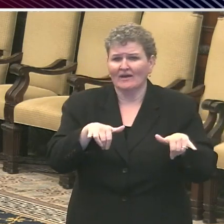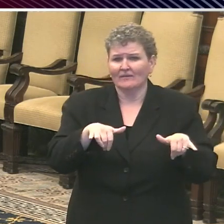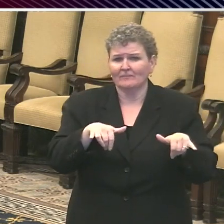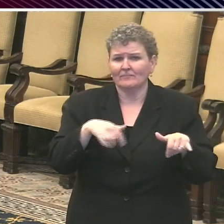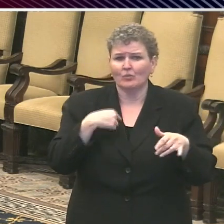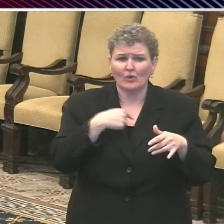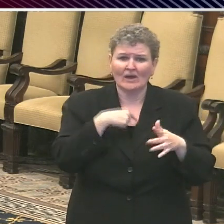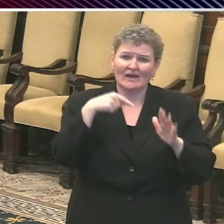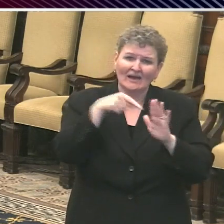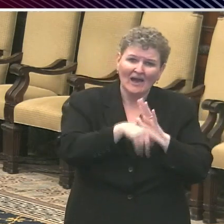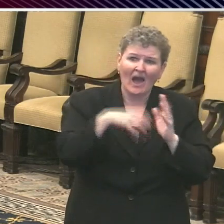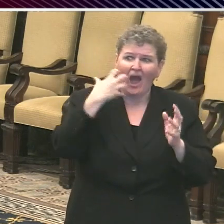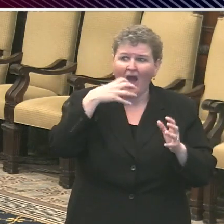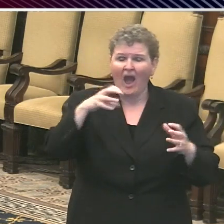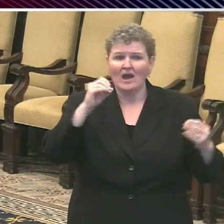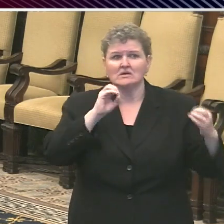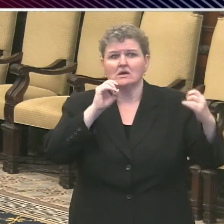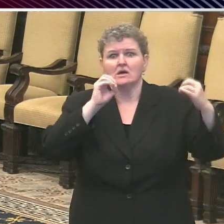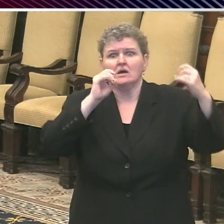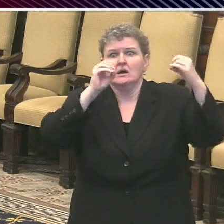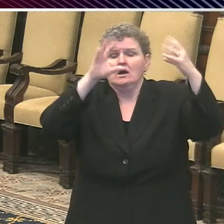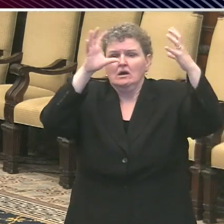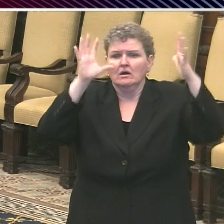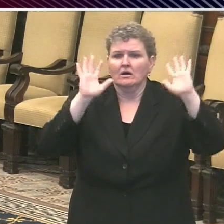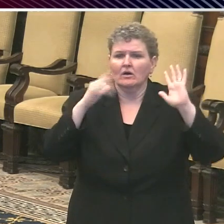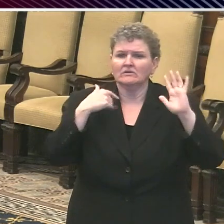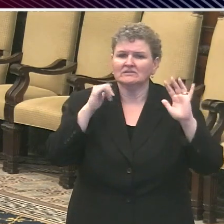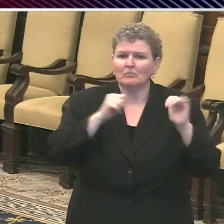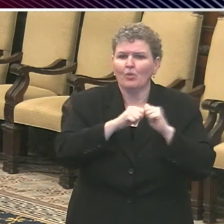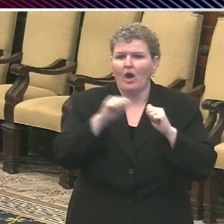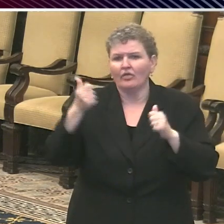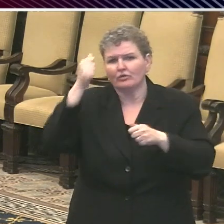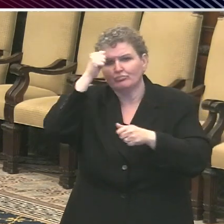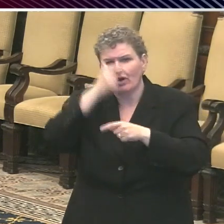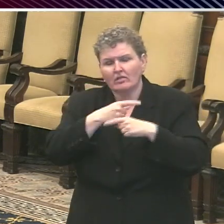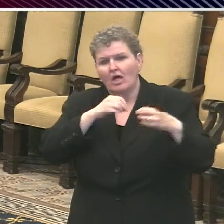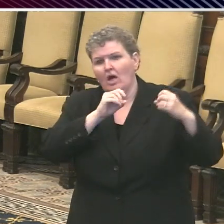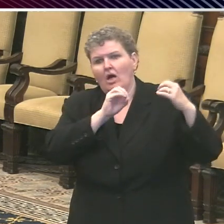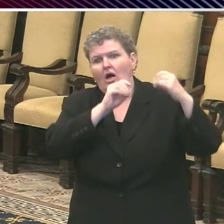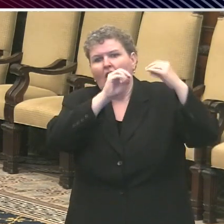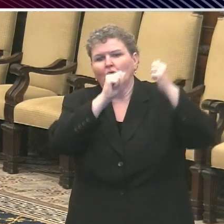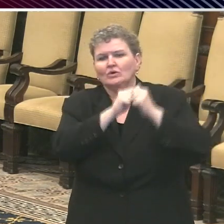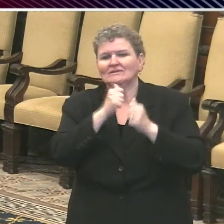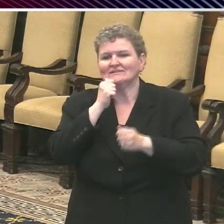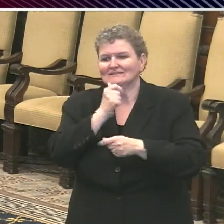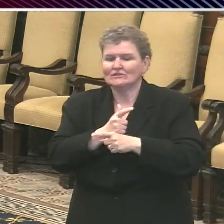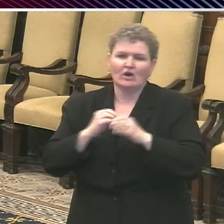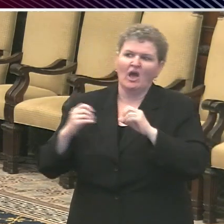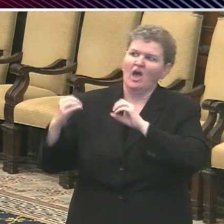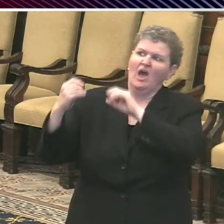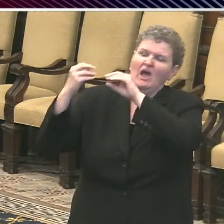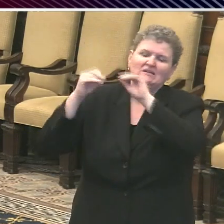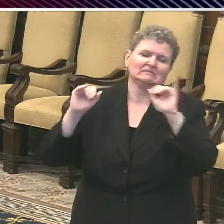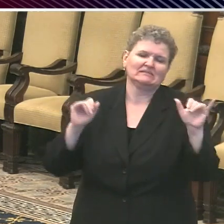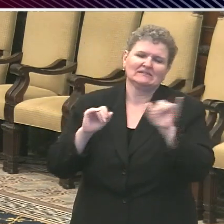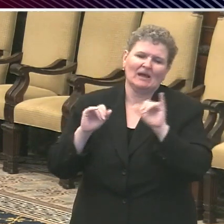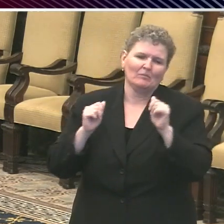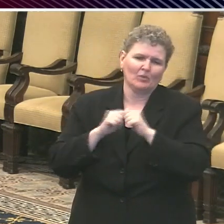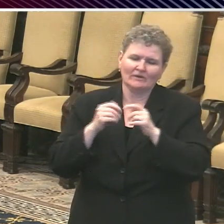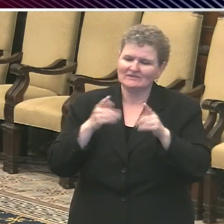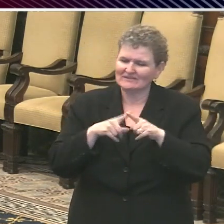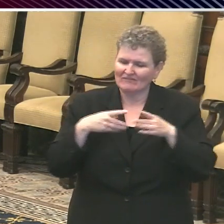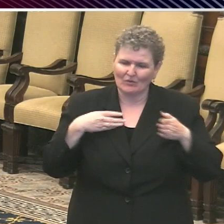conversation, so to me, it's sort of like arguing with your brother. You're going to make up in the end and figure out a path forward. And Just